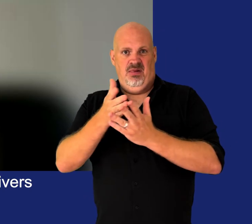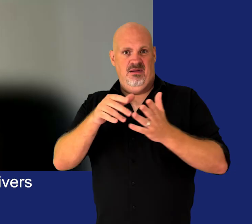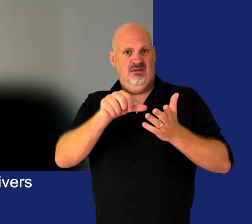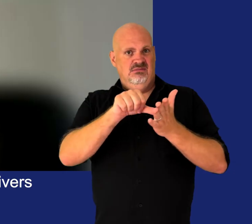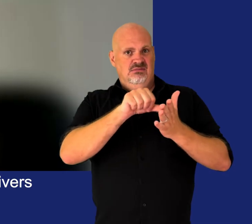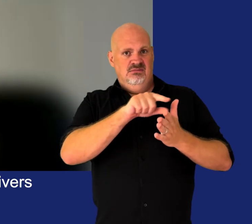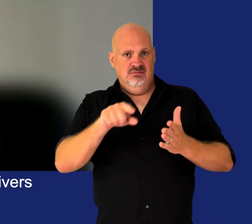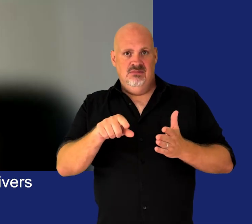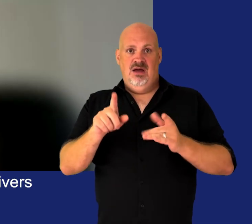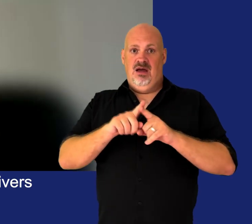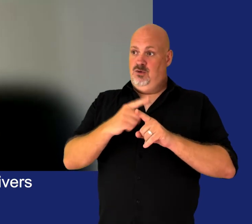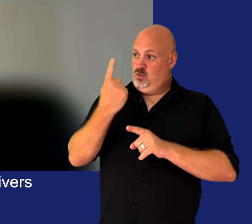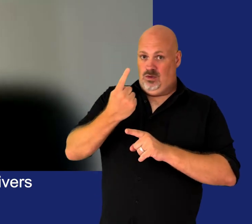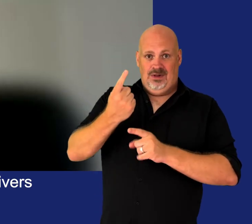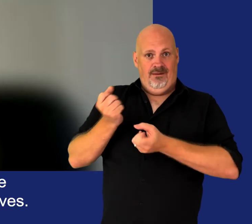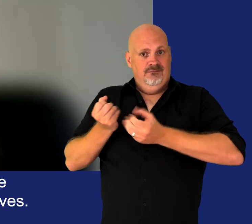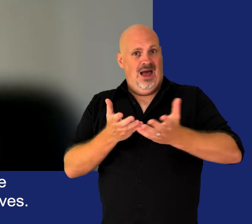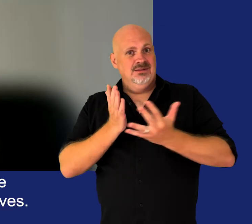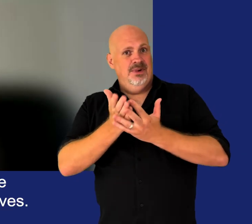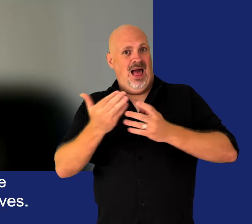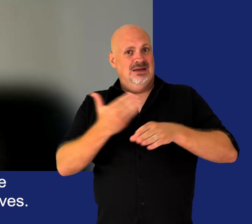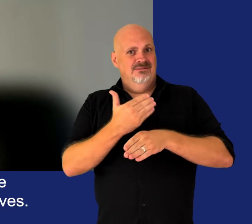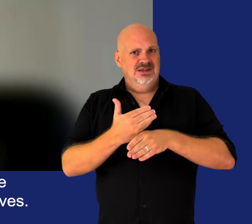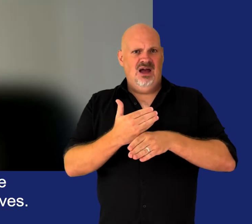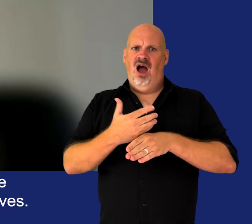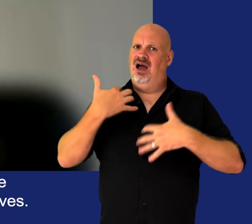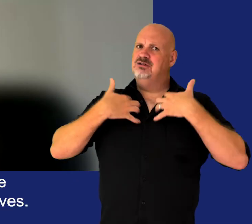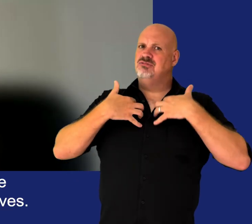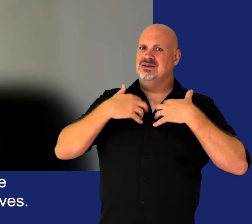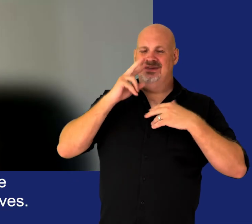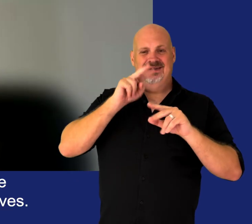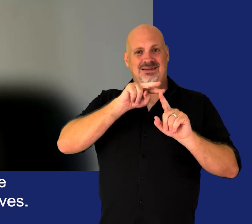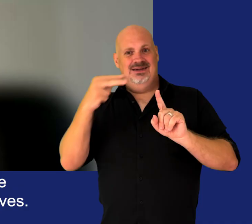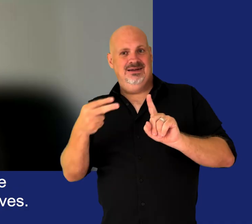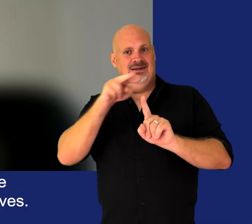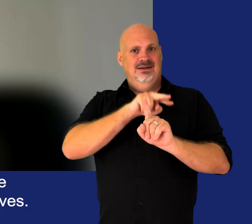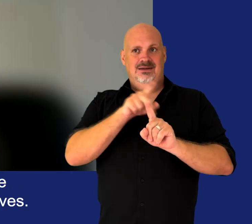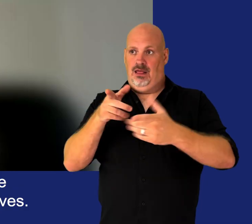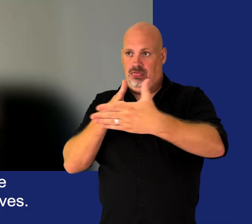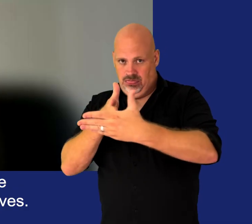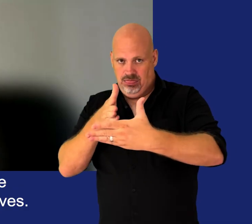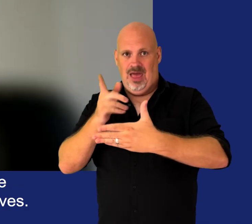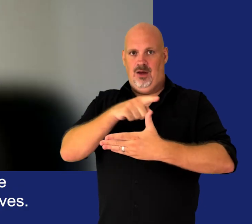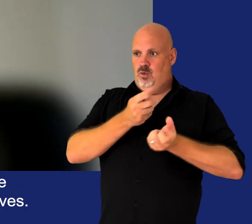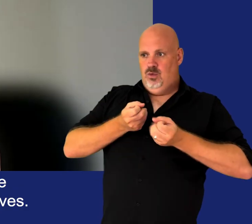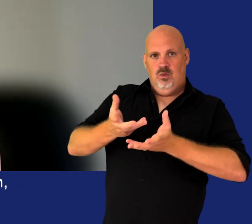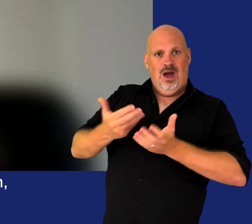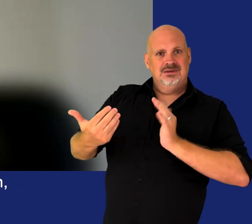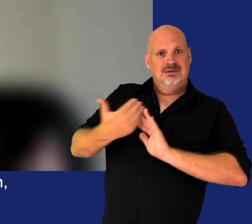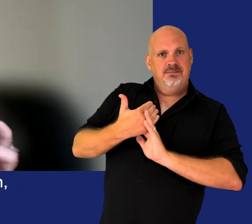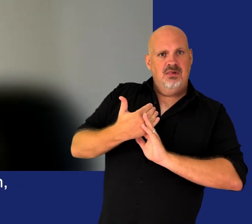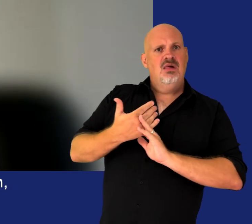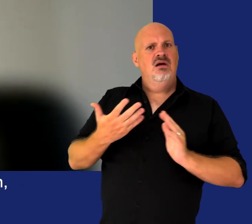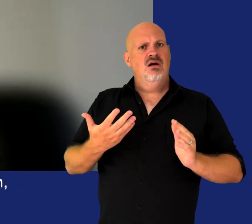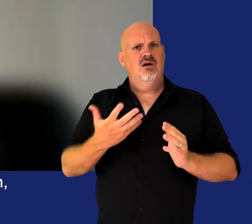actually also delivers accessible activities. So that was interesting to see those two sides, to hear those two perspectives. So